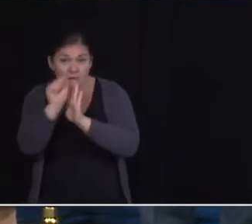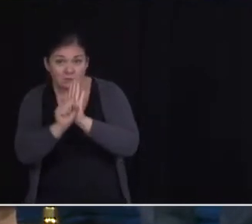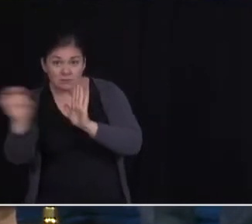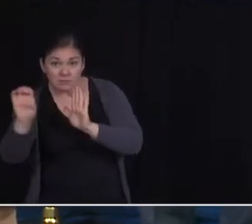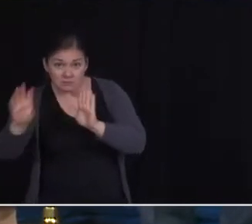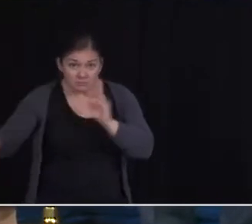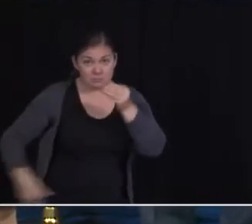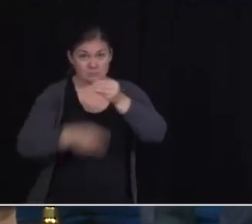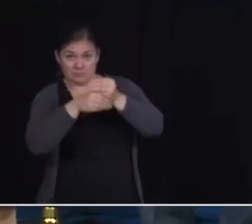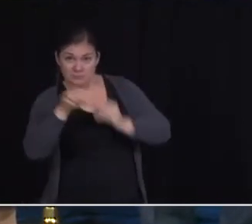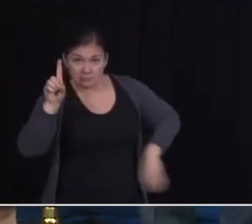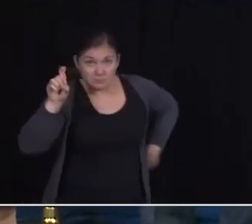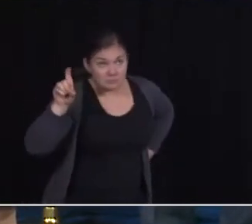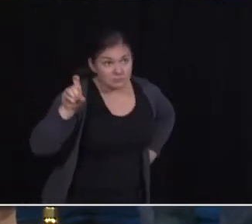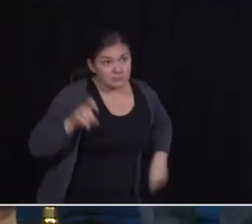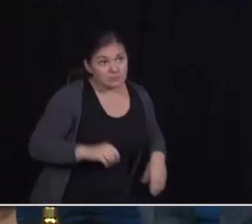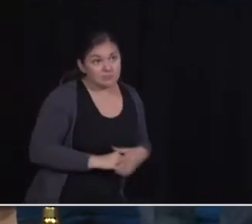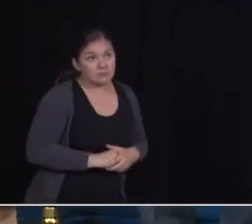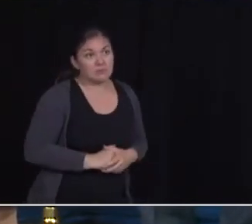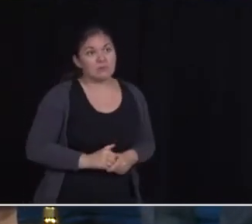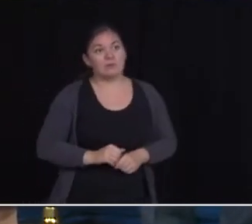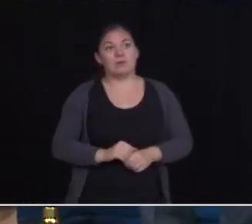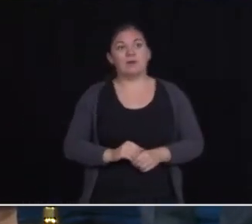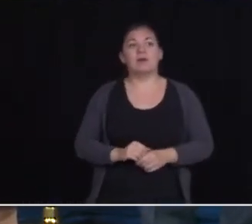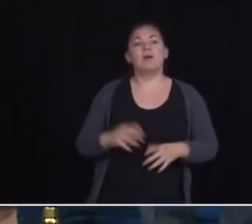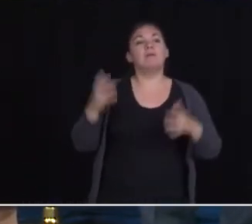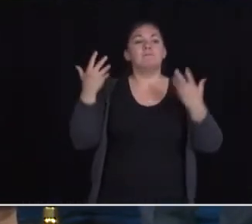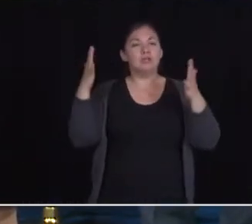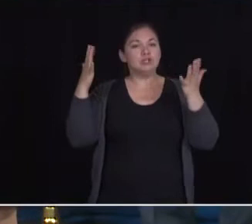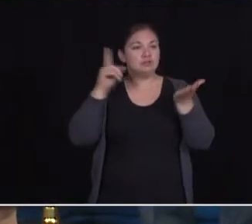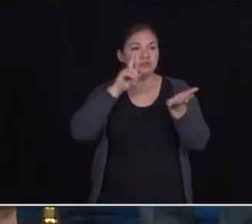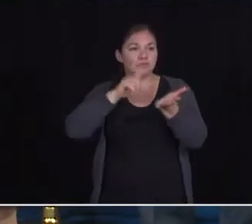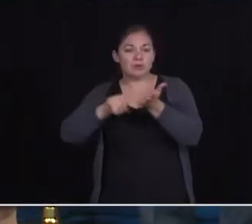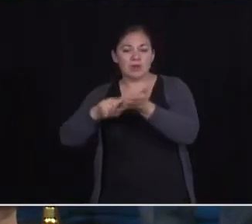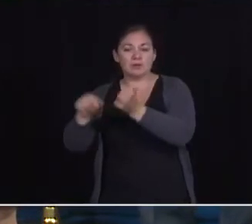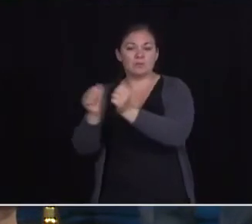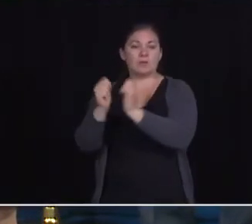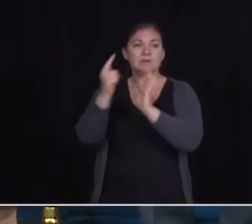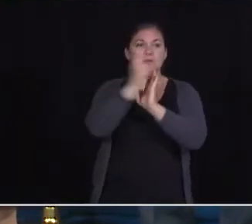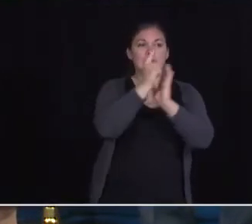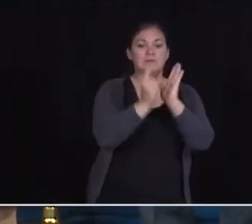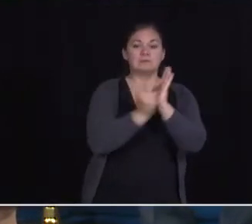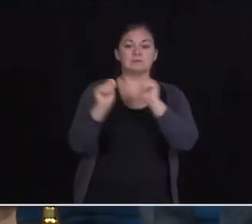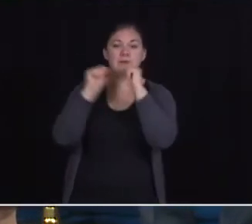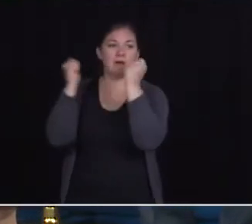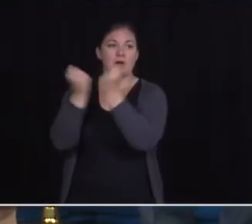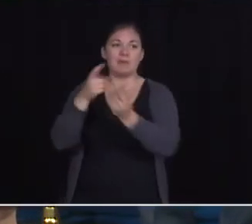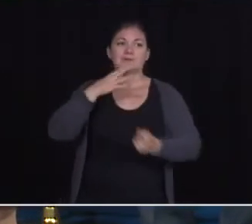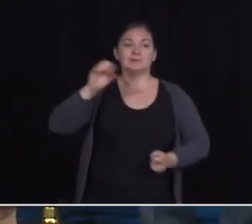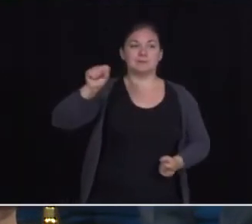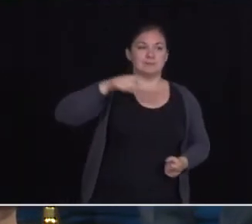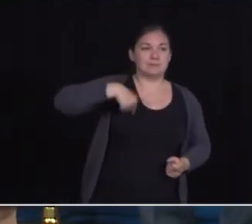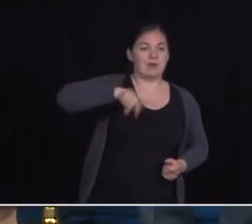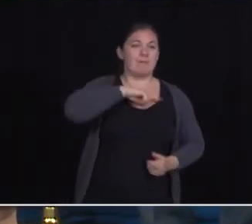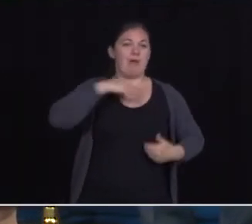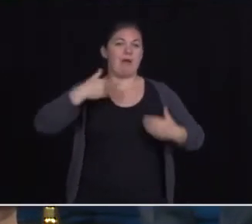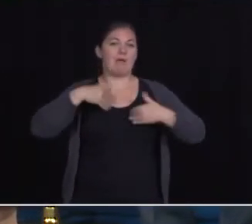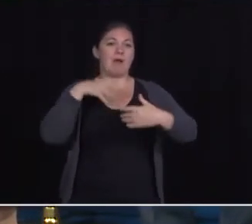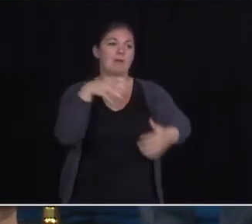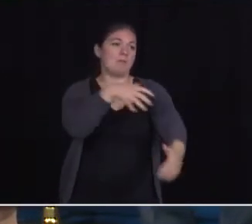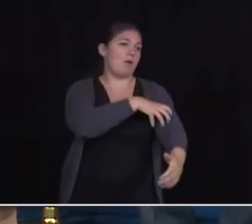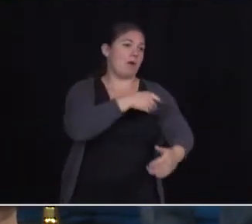they said we do have the powers, but we have to move forward as quickly as possible on this, Colin. And I wish